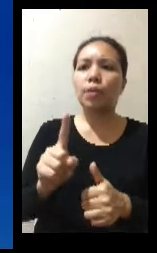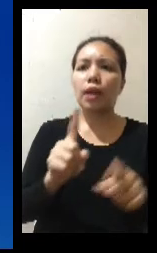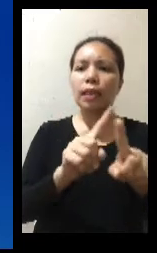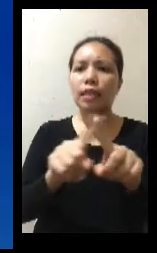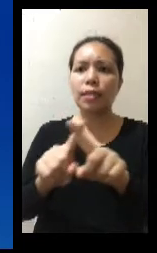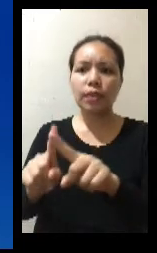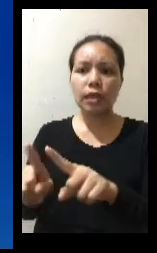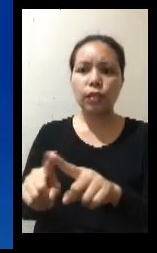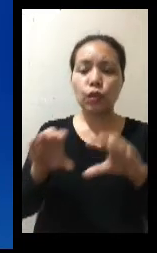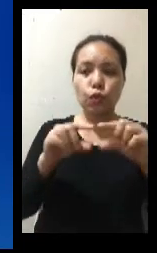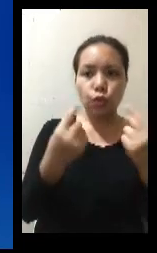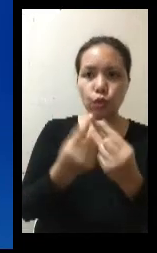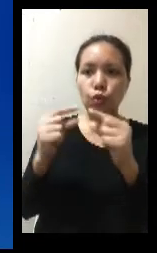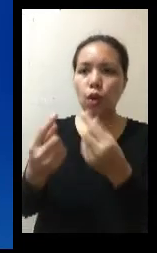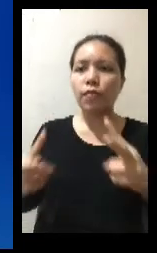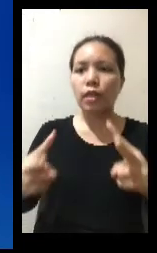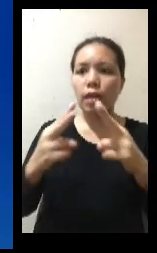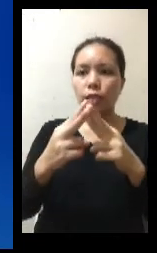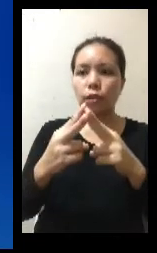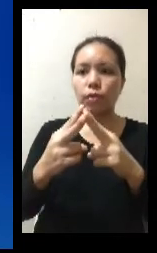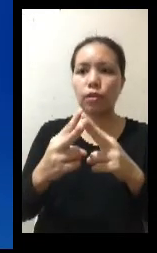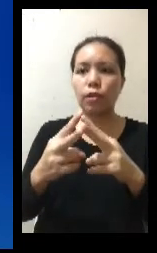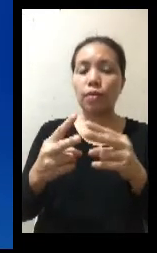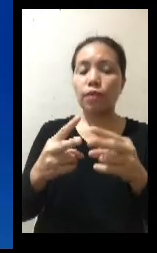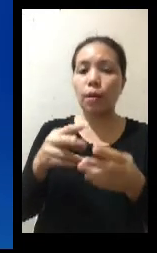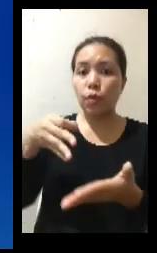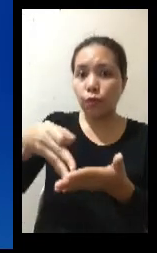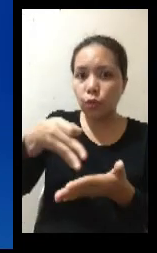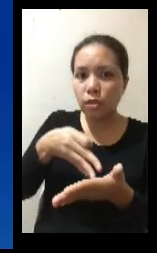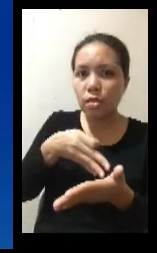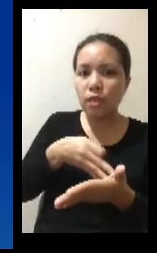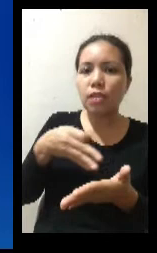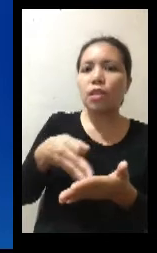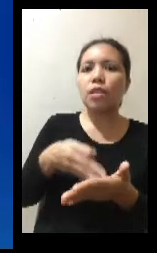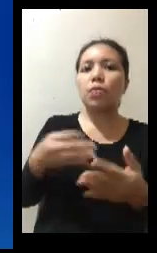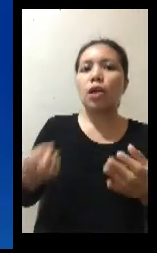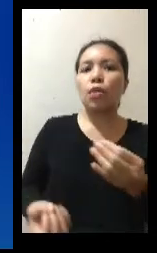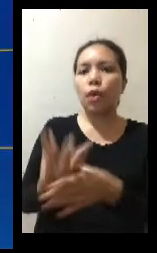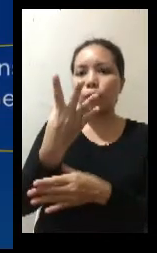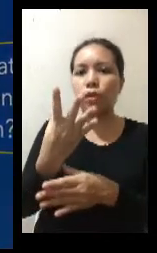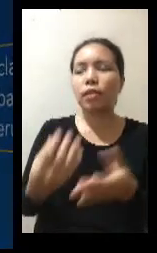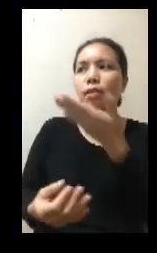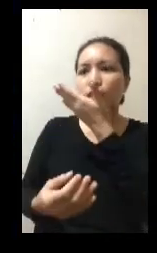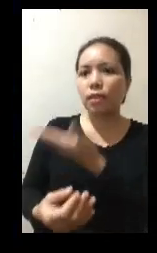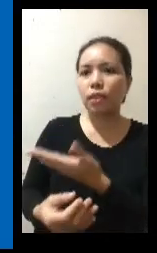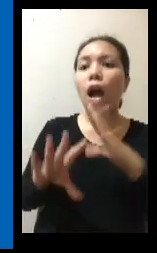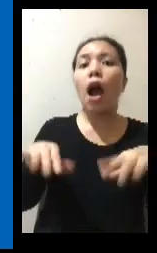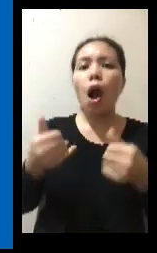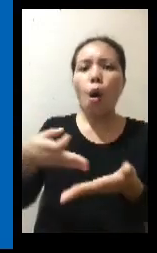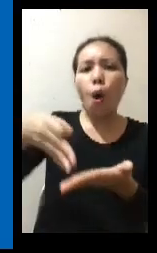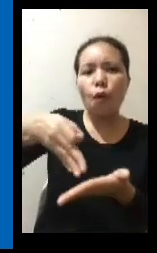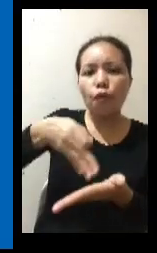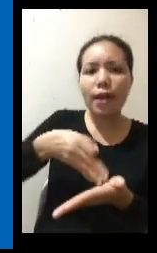Question number 3. What are the classifications of volcanoes based on the frequency of eruption? Volcanoes